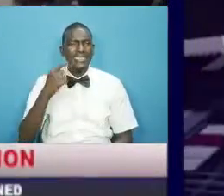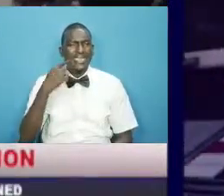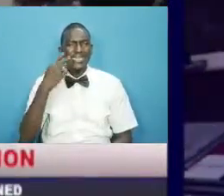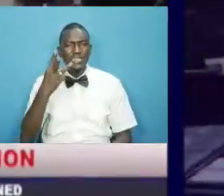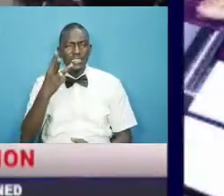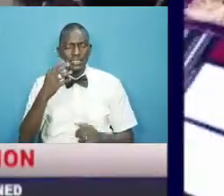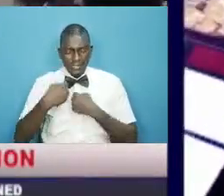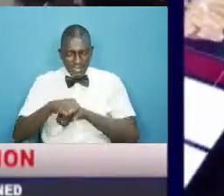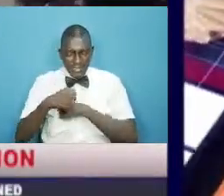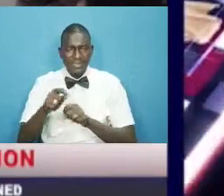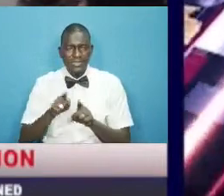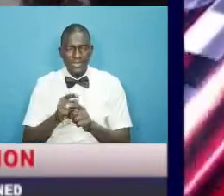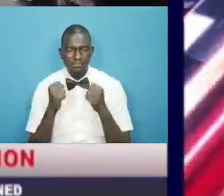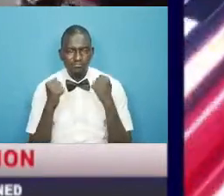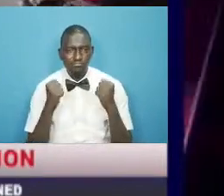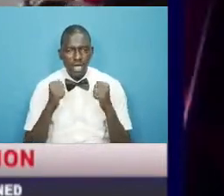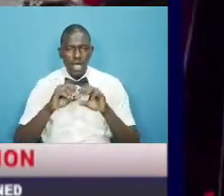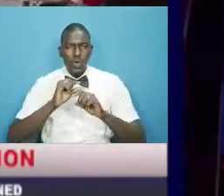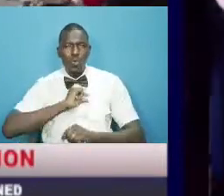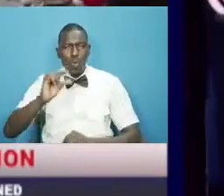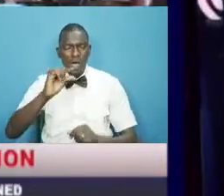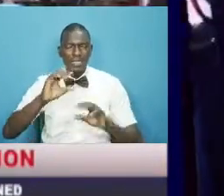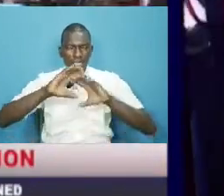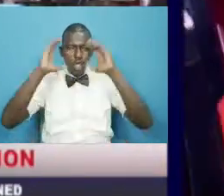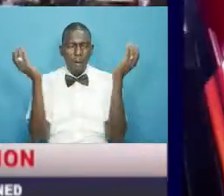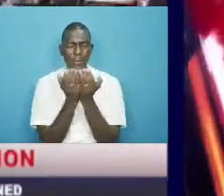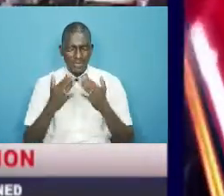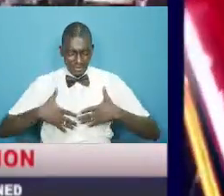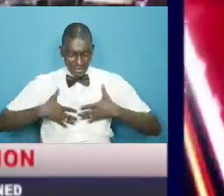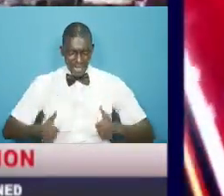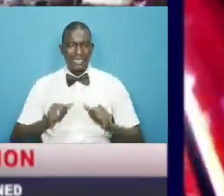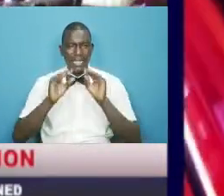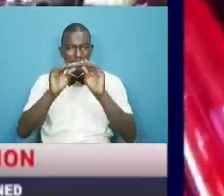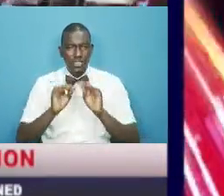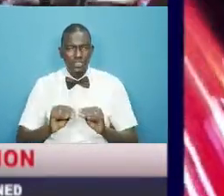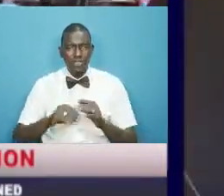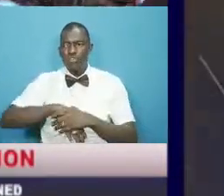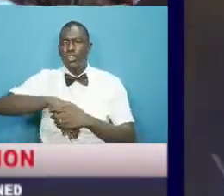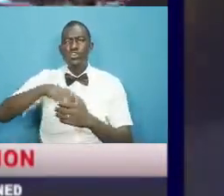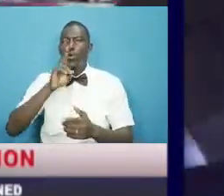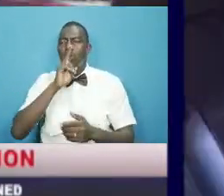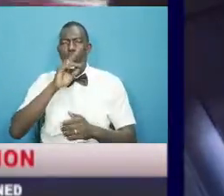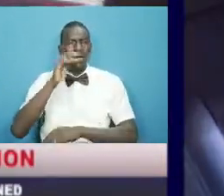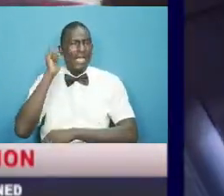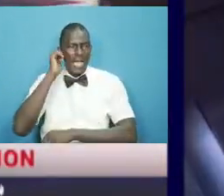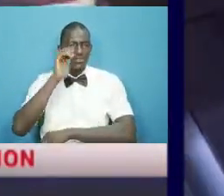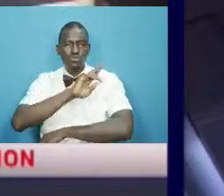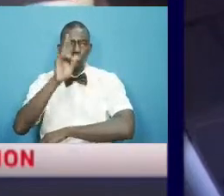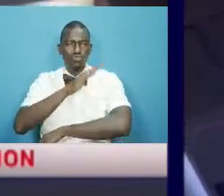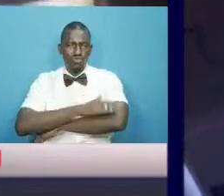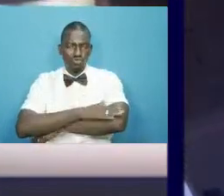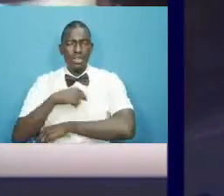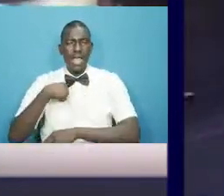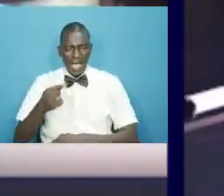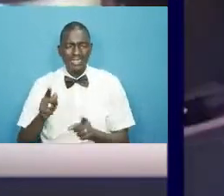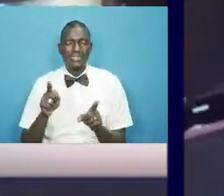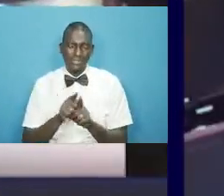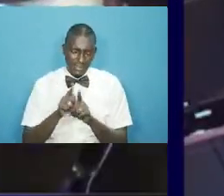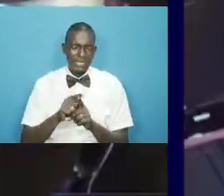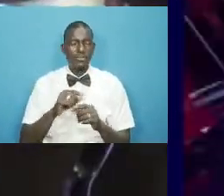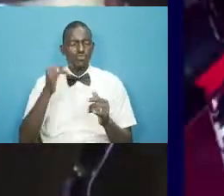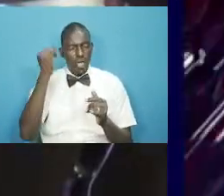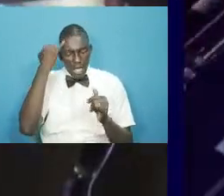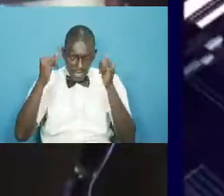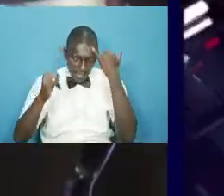on strengthening access to quality comprehensive health education for out-of-school adolescent girls and opinion leaders